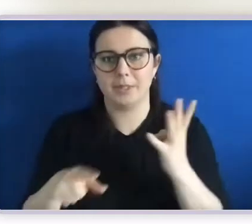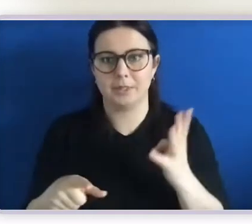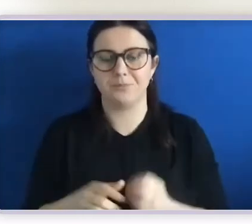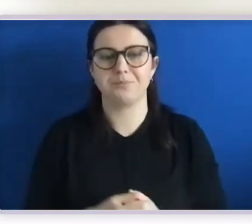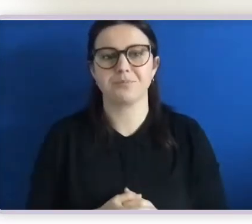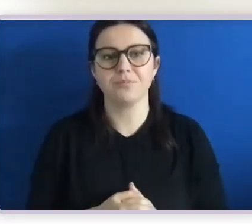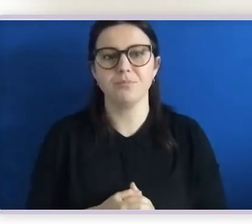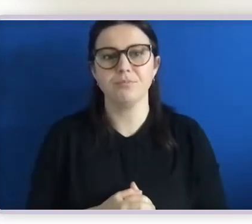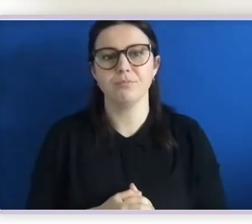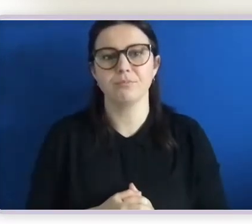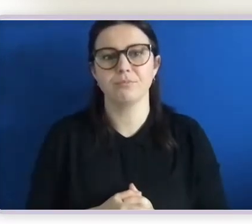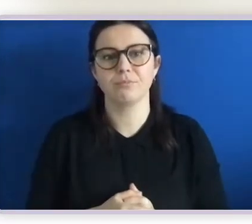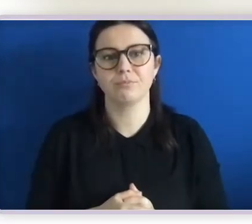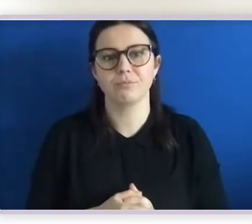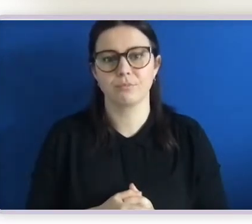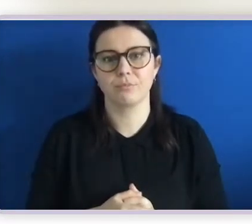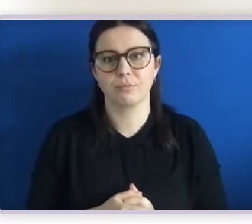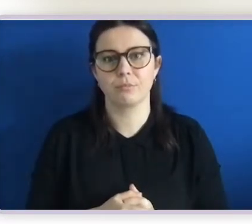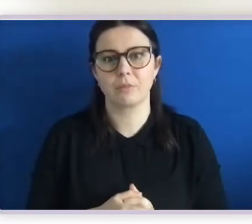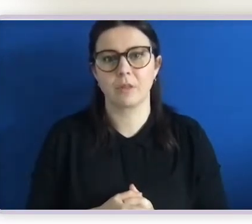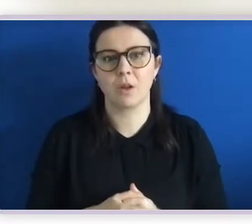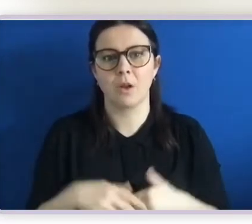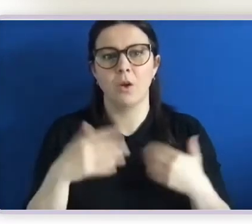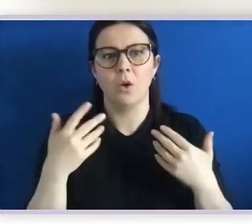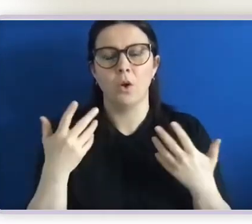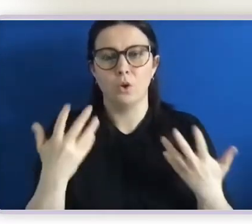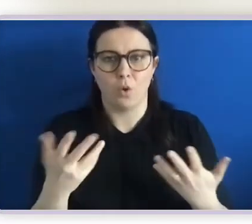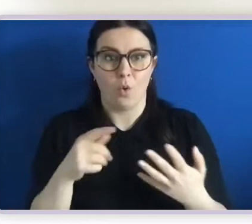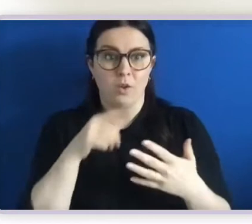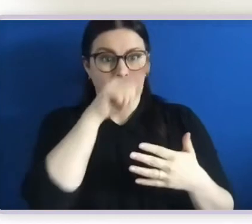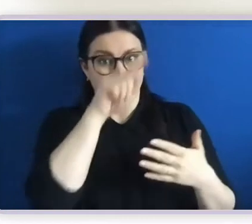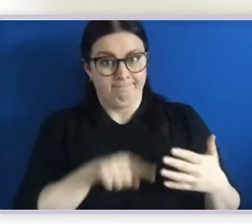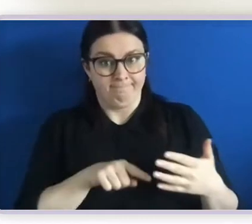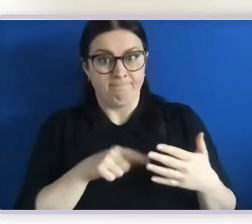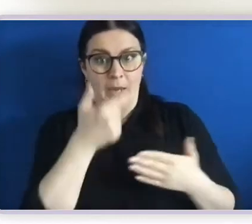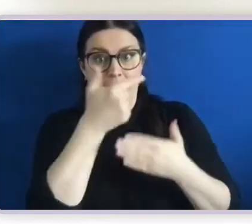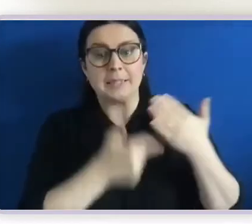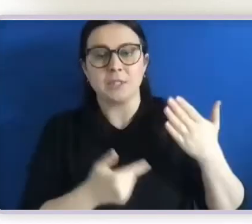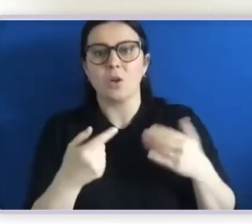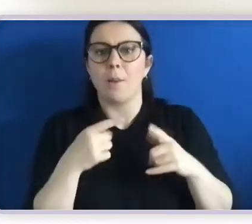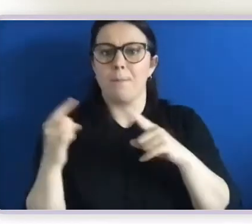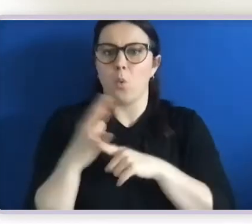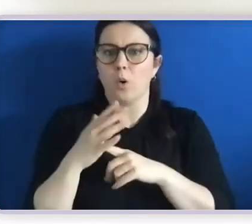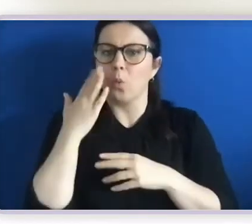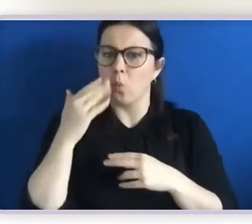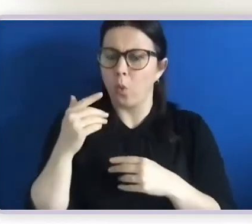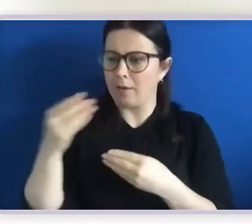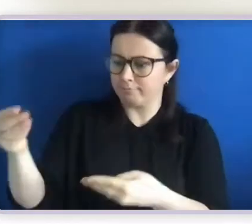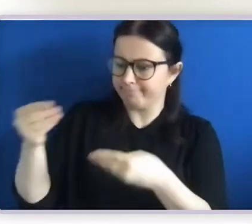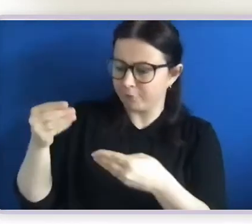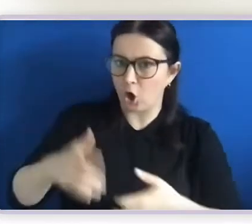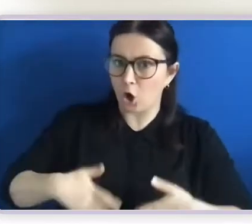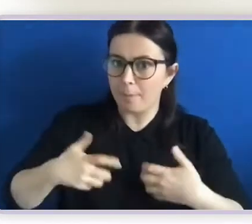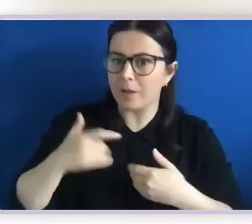So that's an important part of how we consider, and when we look at a complaint or a notification that comes